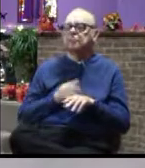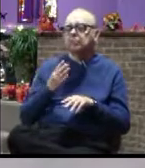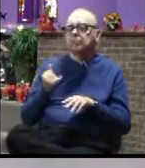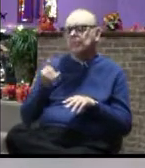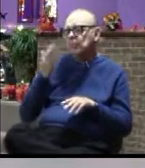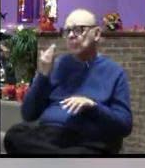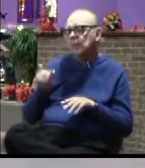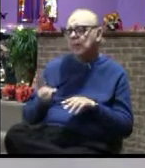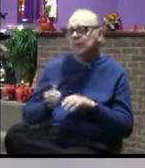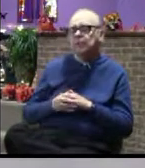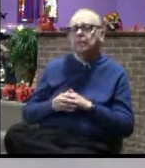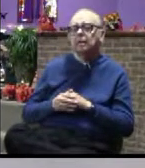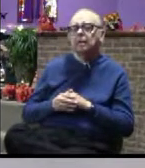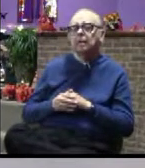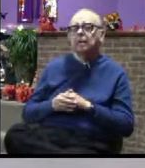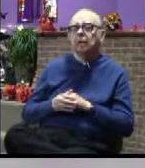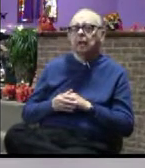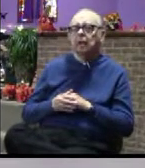because why